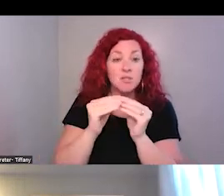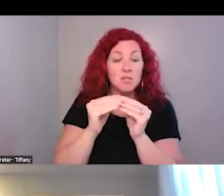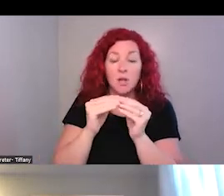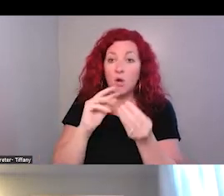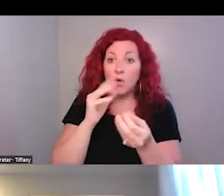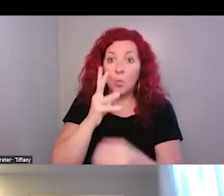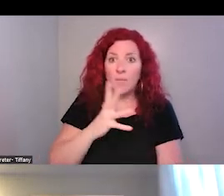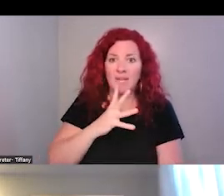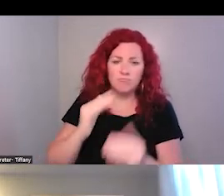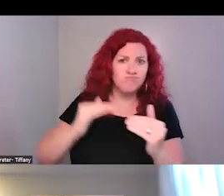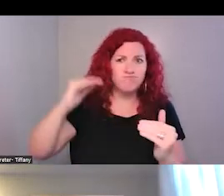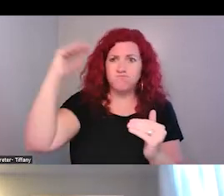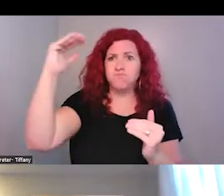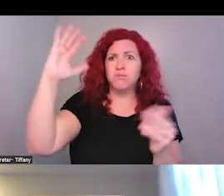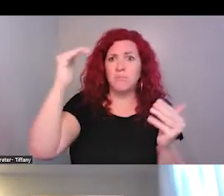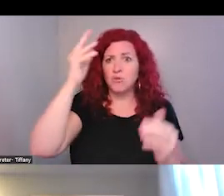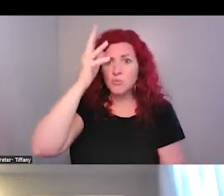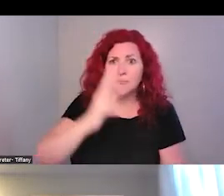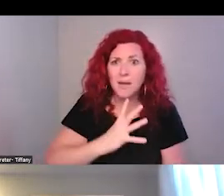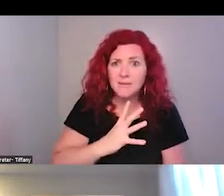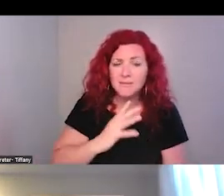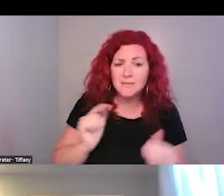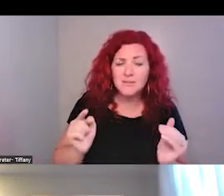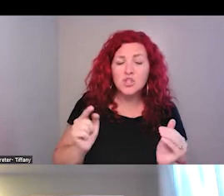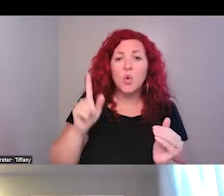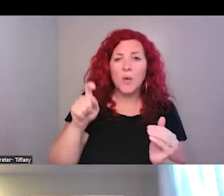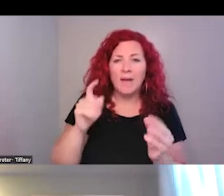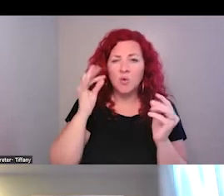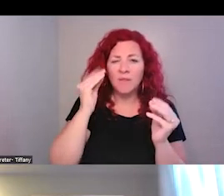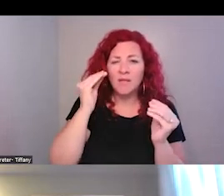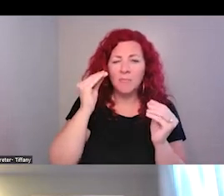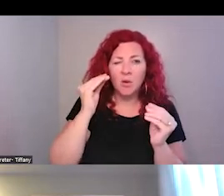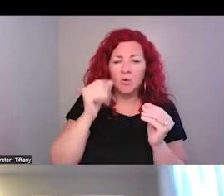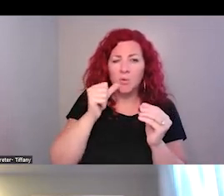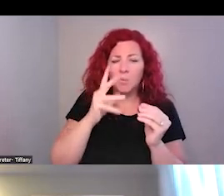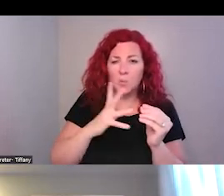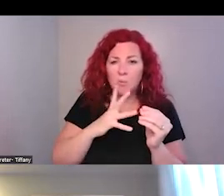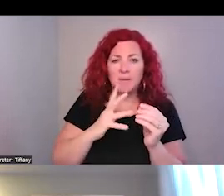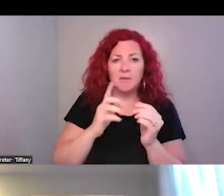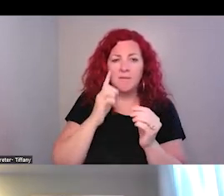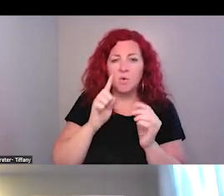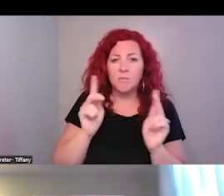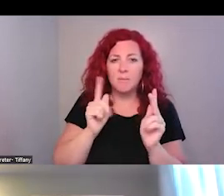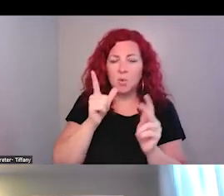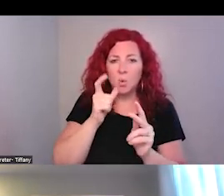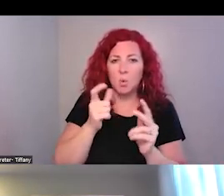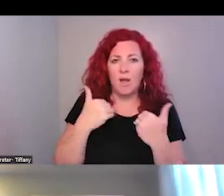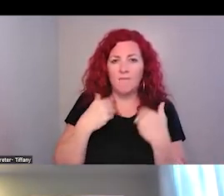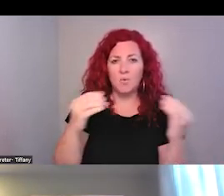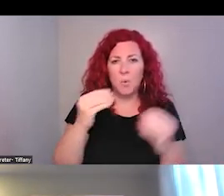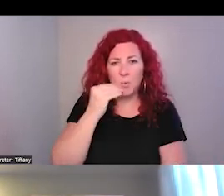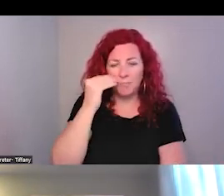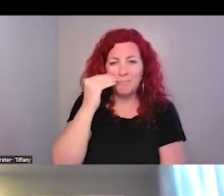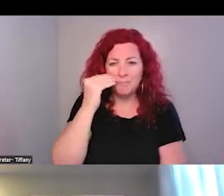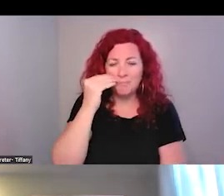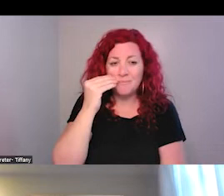augment trauma-informed care principles when we're working with people who are experiencing homelessness. And just to reinforce that point that Matt